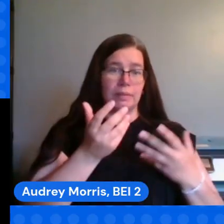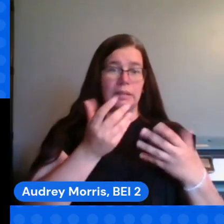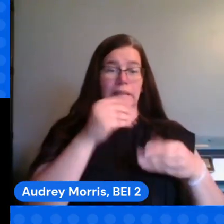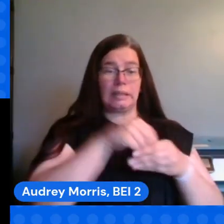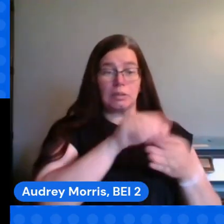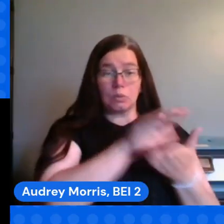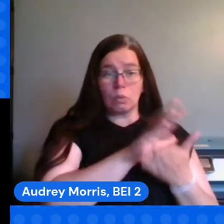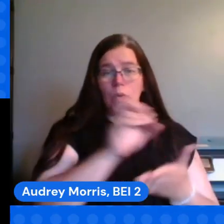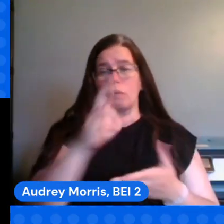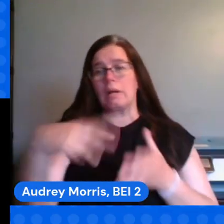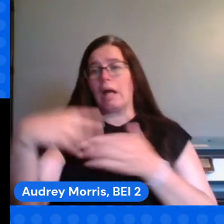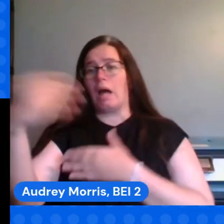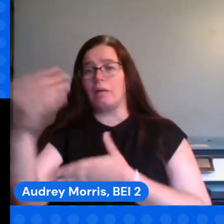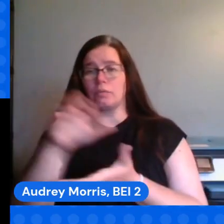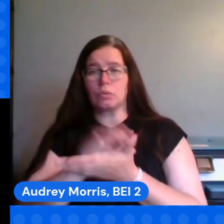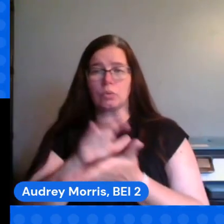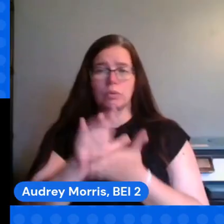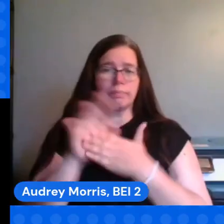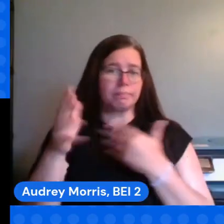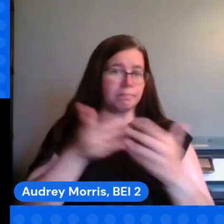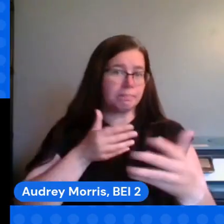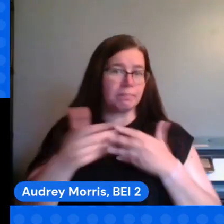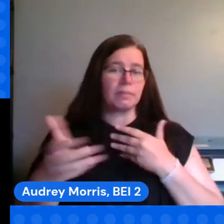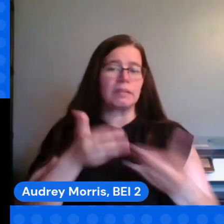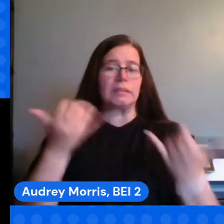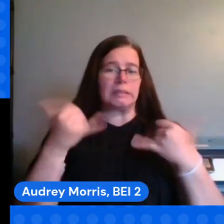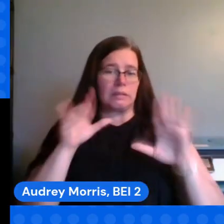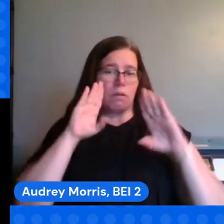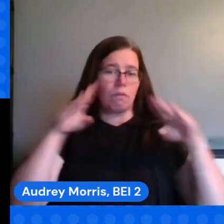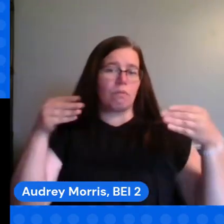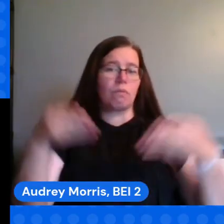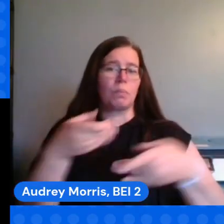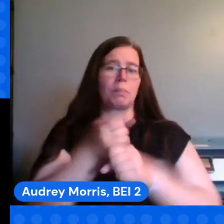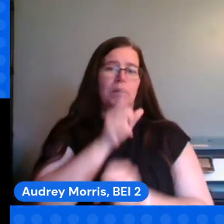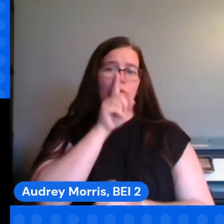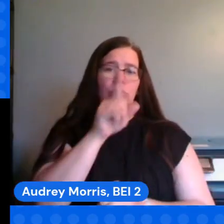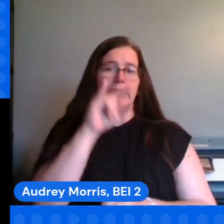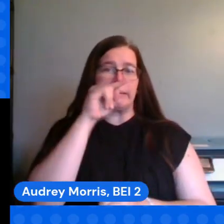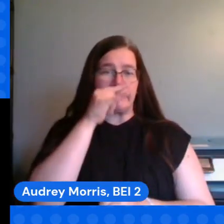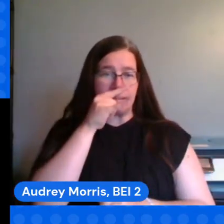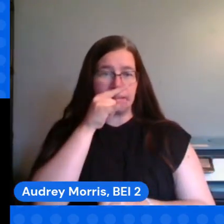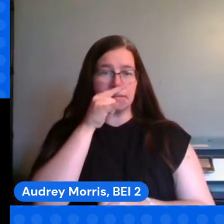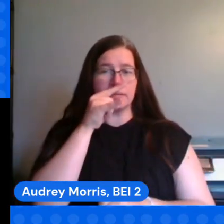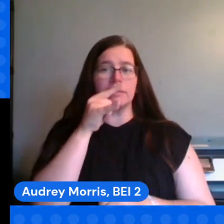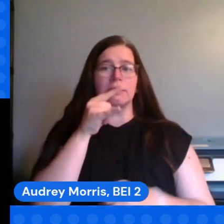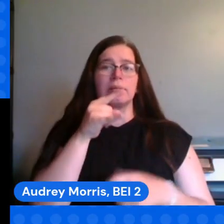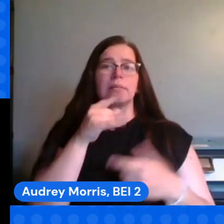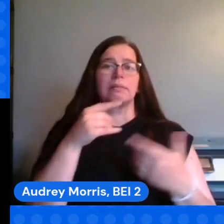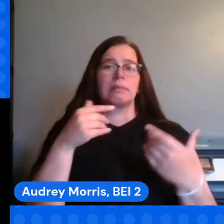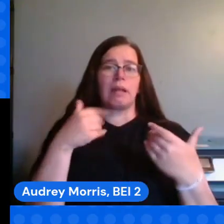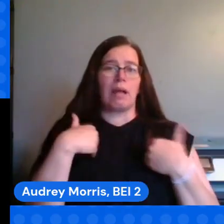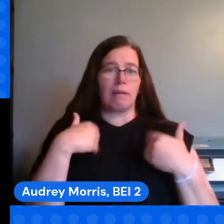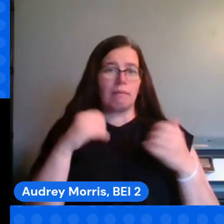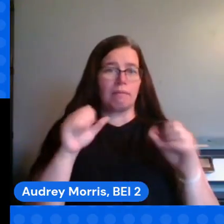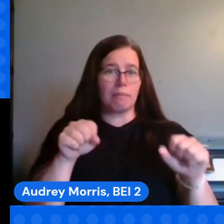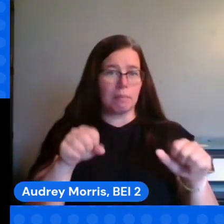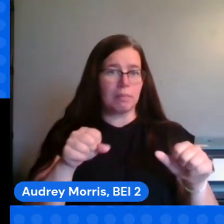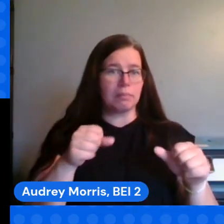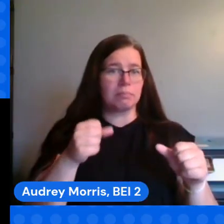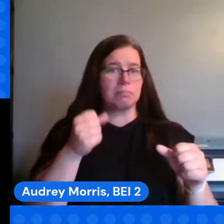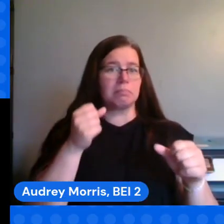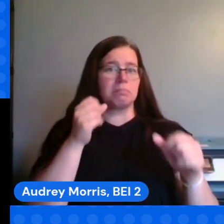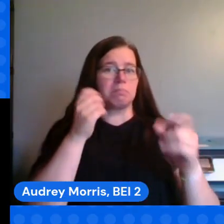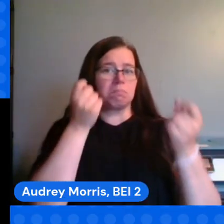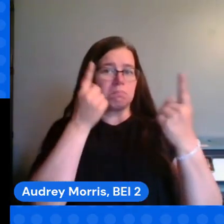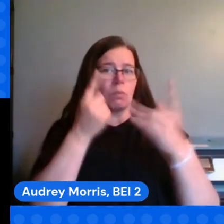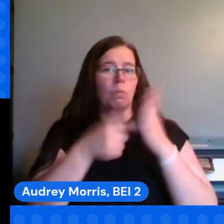or outside of a school setting, is focused on ensuring that the kids are being able to bring to life the things that they're expected to learn